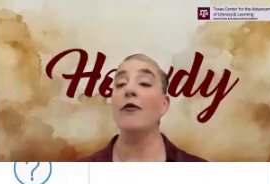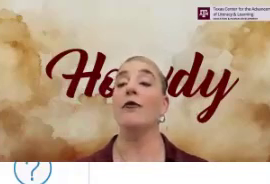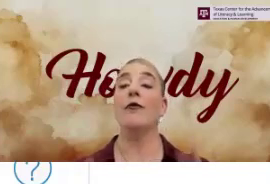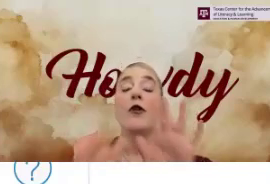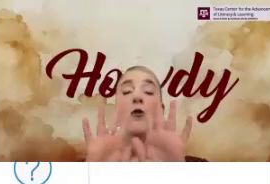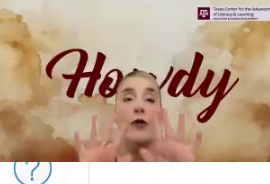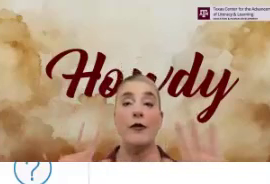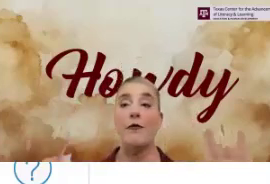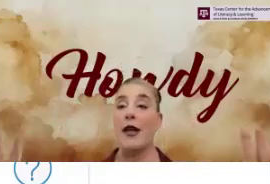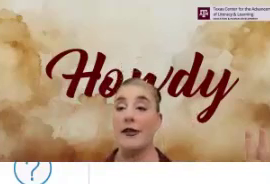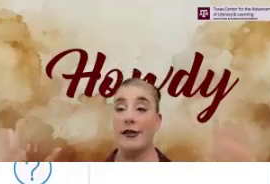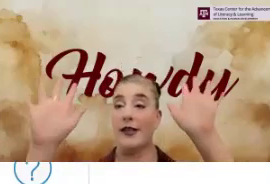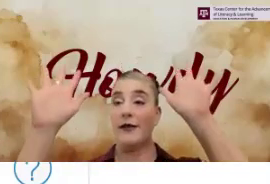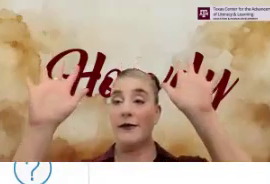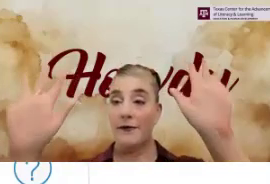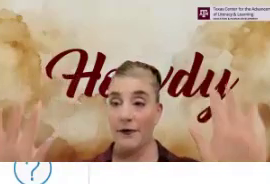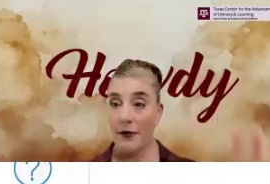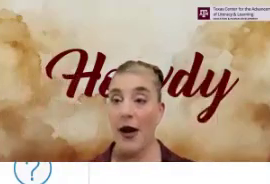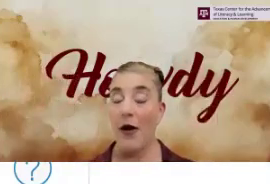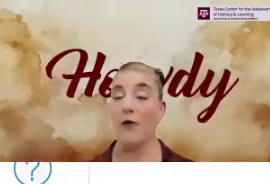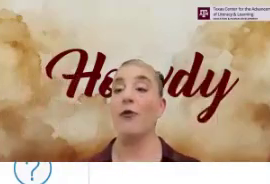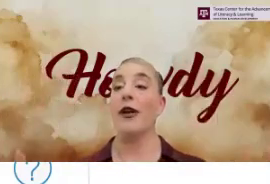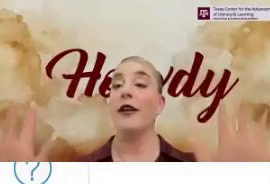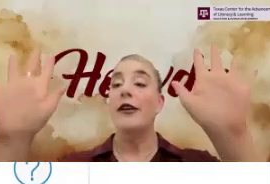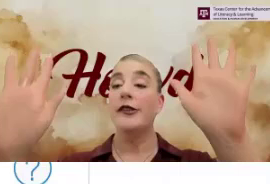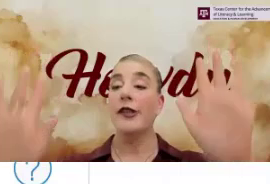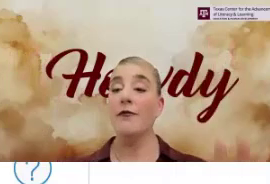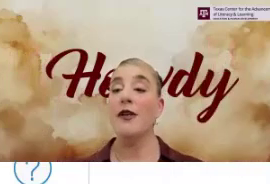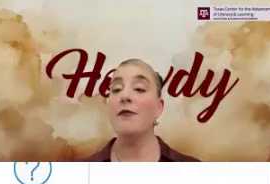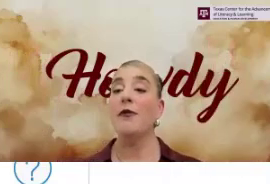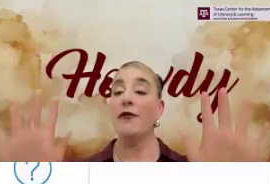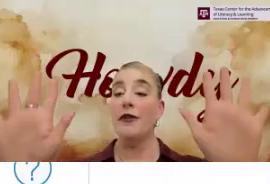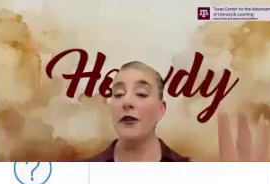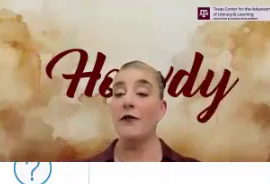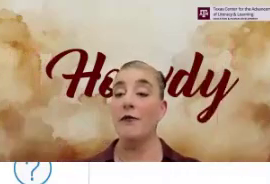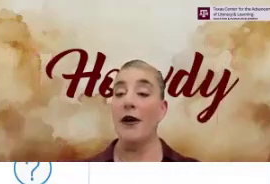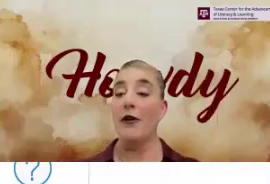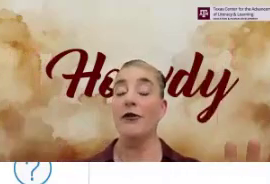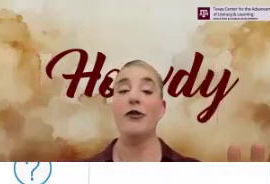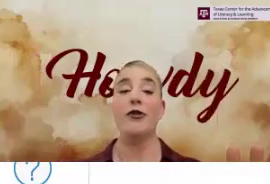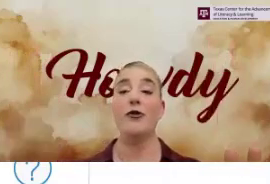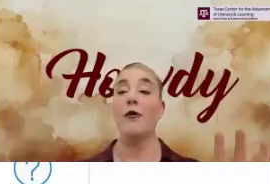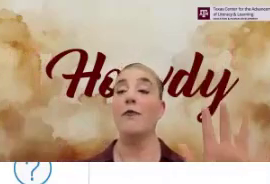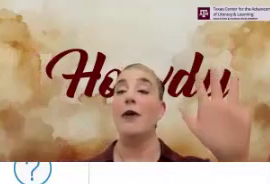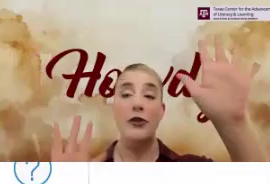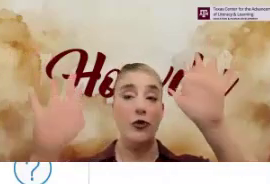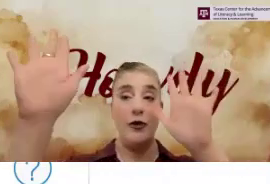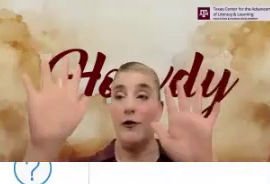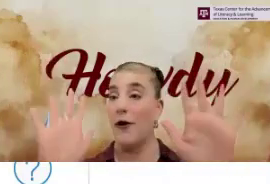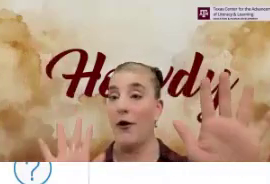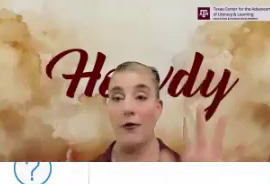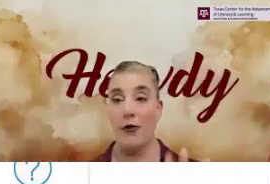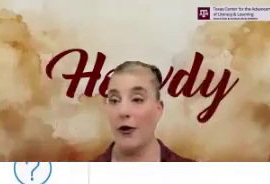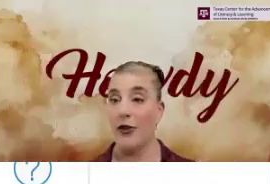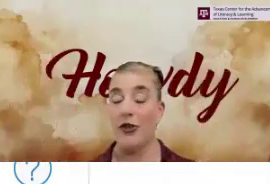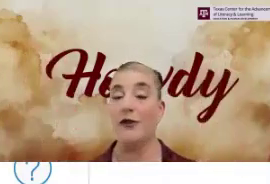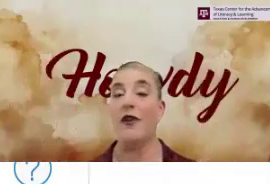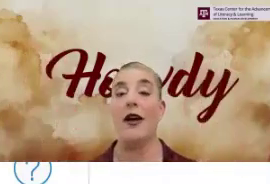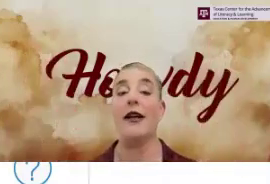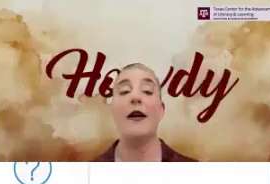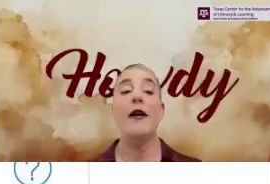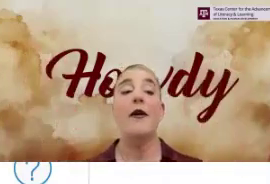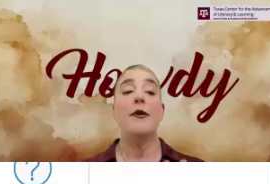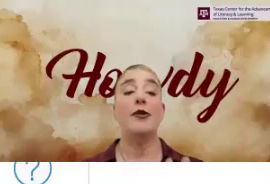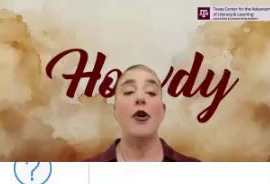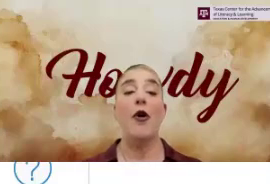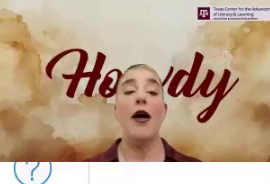a problem with a basic PowerPoint. Some people feel compelled to do a bunch with their PowerPoint, which is